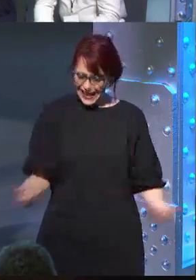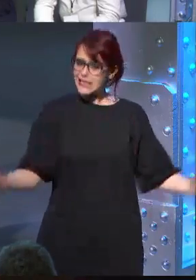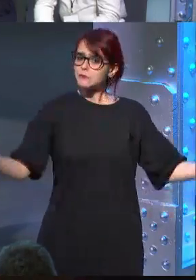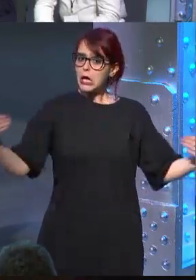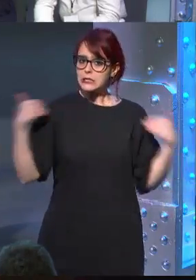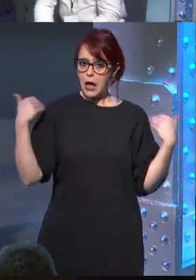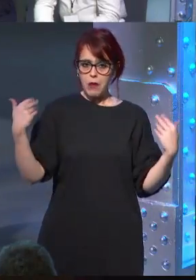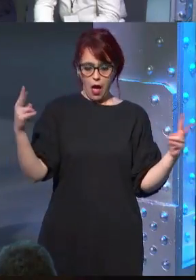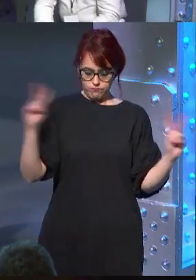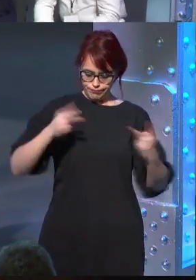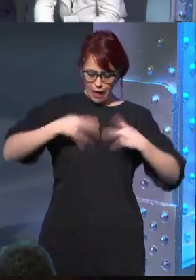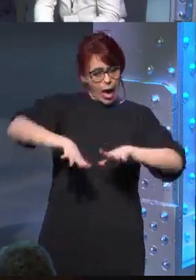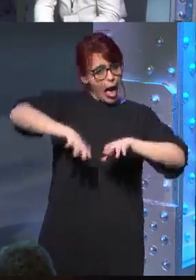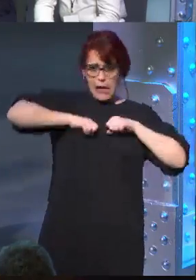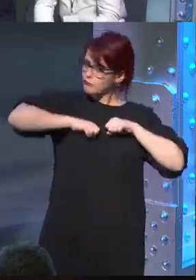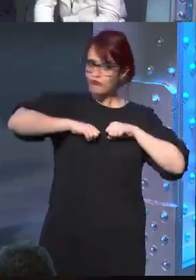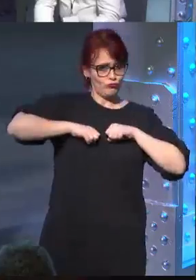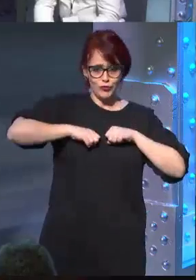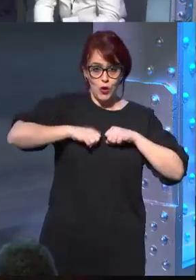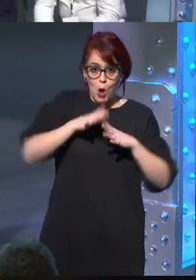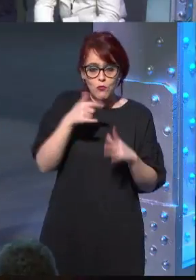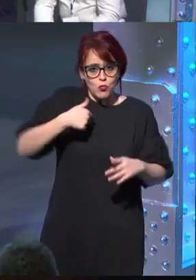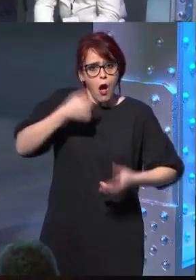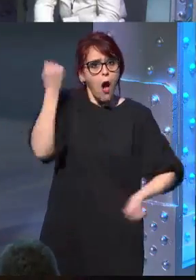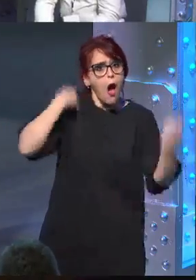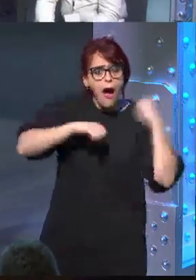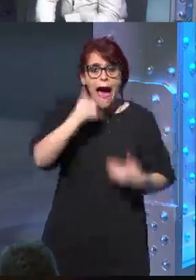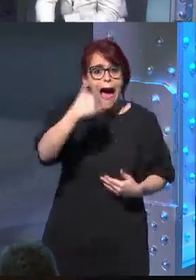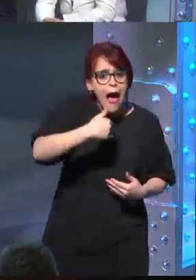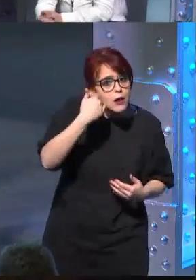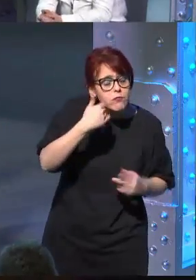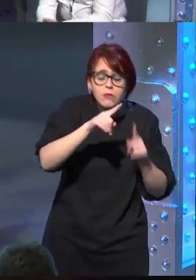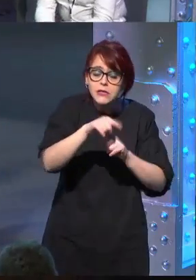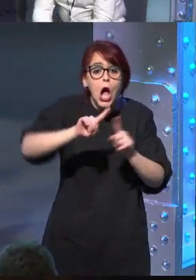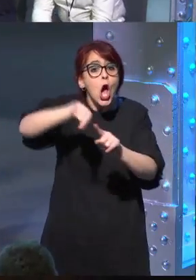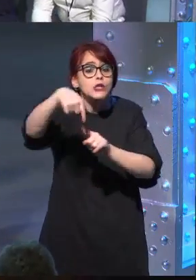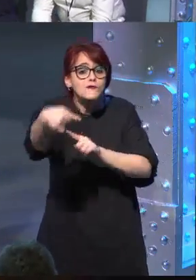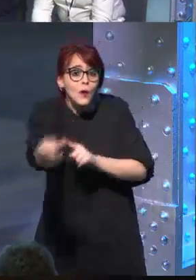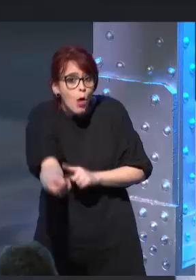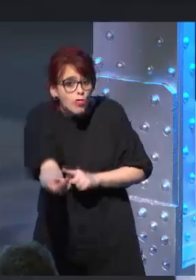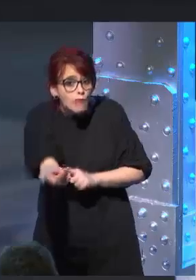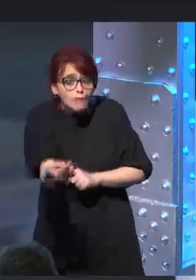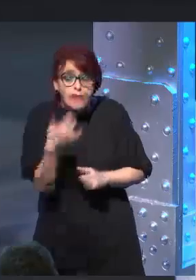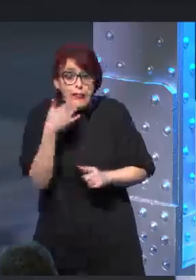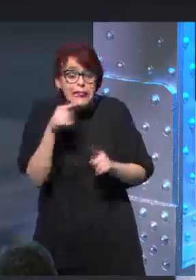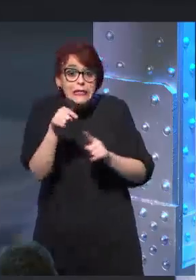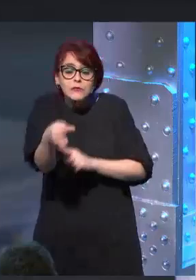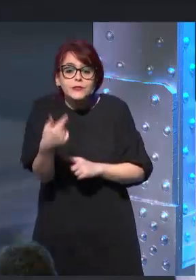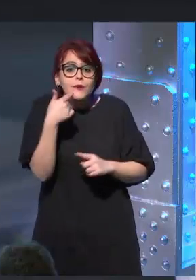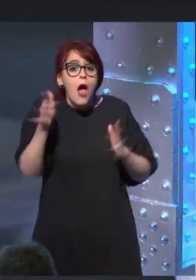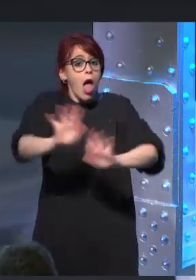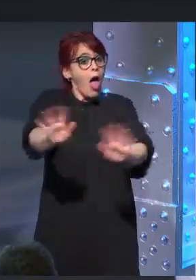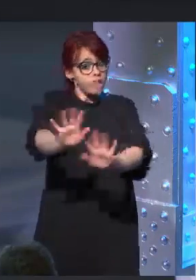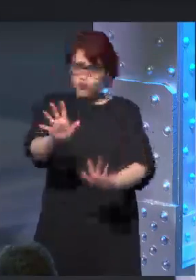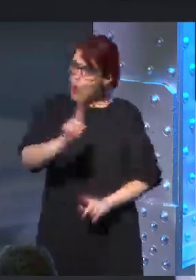respond for their own actions. Nobody feels they're acknowledgeable for the consequences